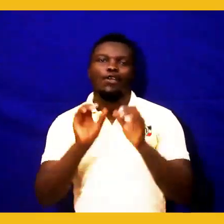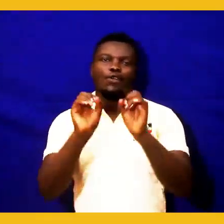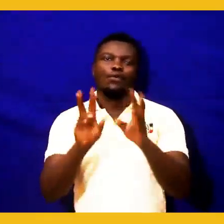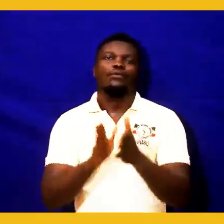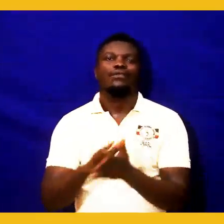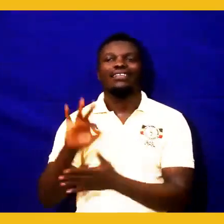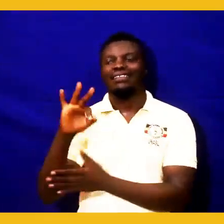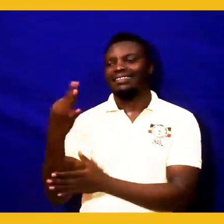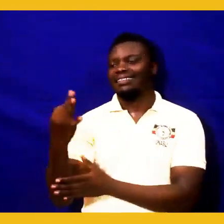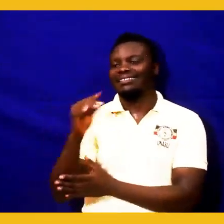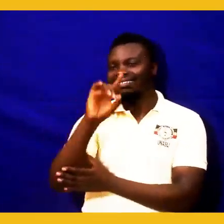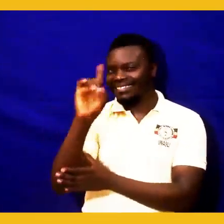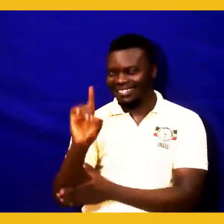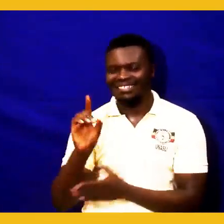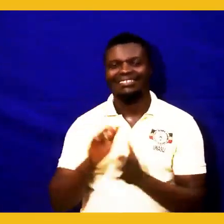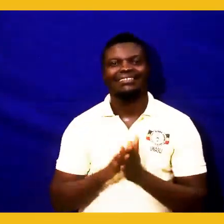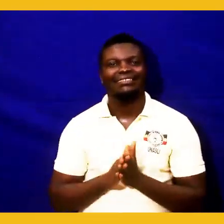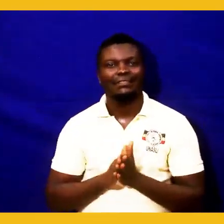Number 3.